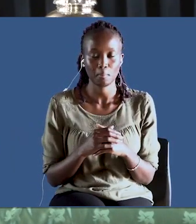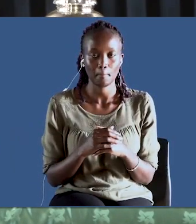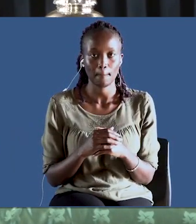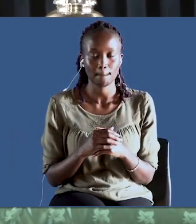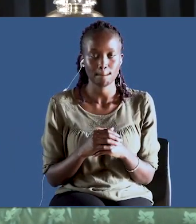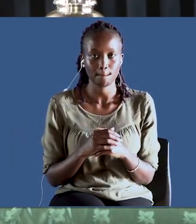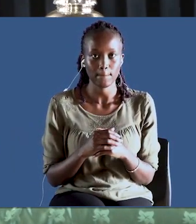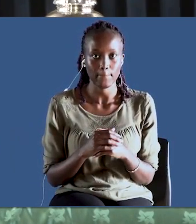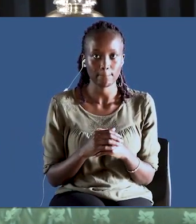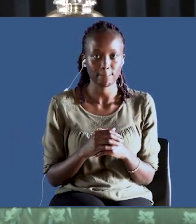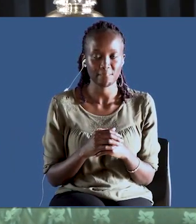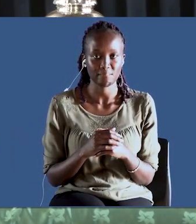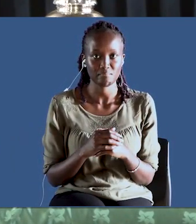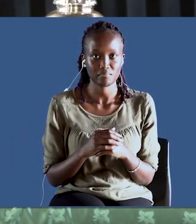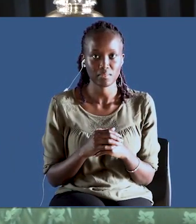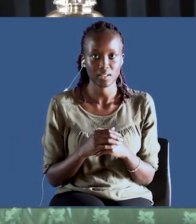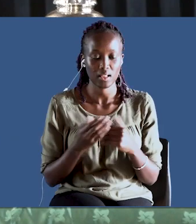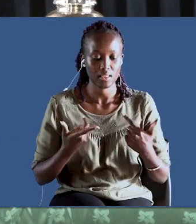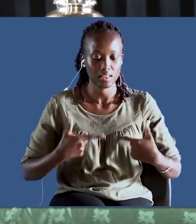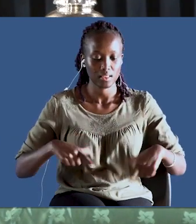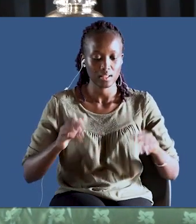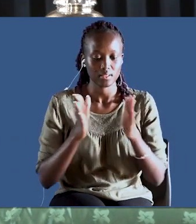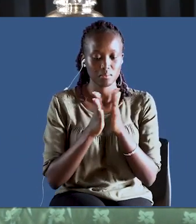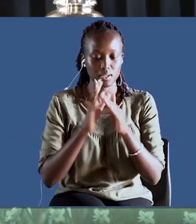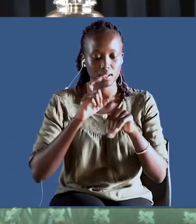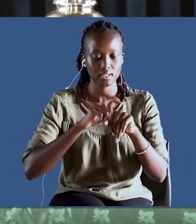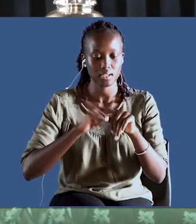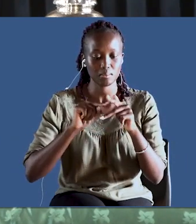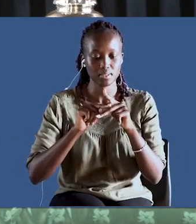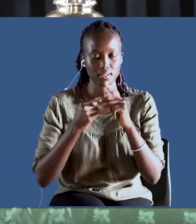priesthood among the Israelites. May we pray as we begin.